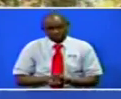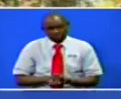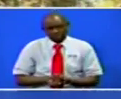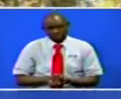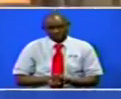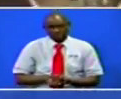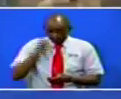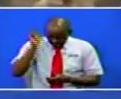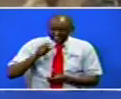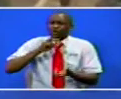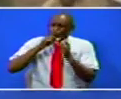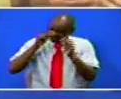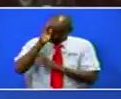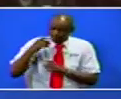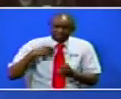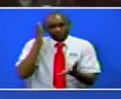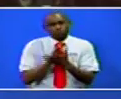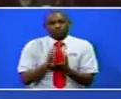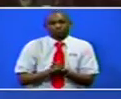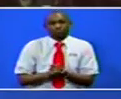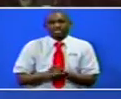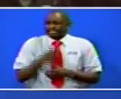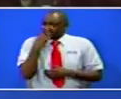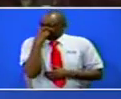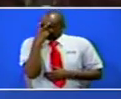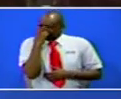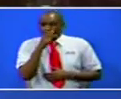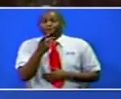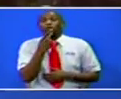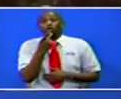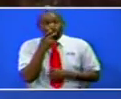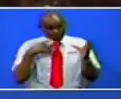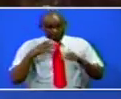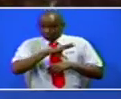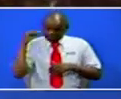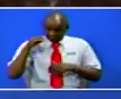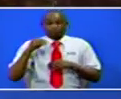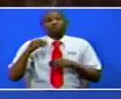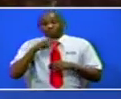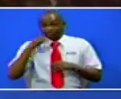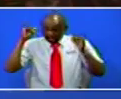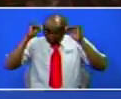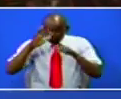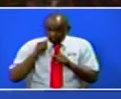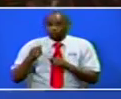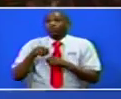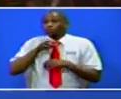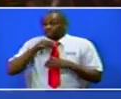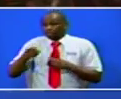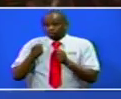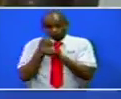should me ours suspected poot bandits had stolen animals belonging to tur had in november